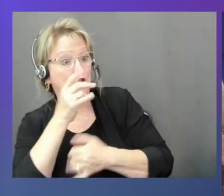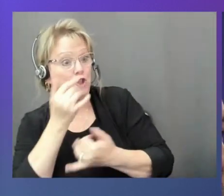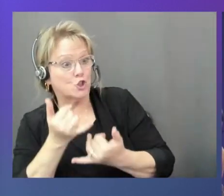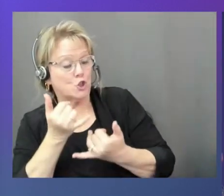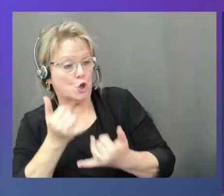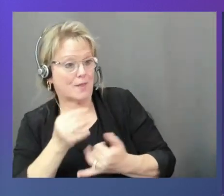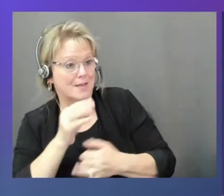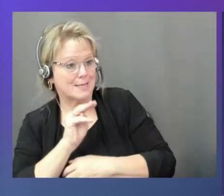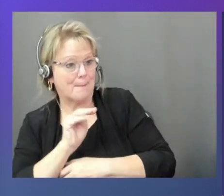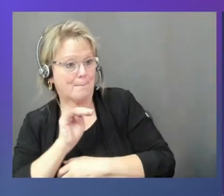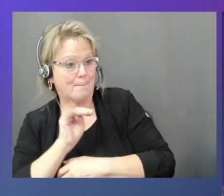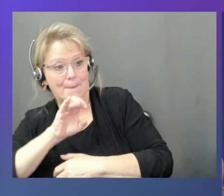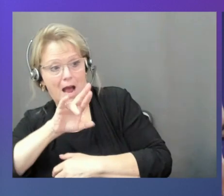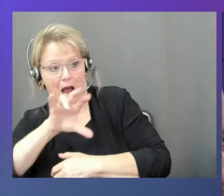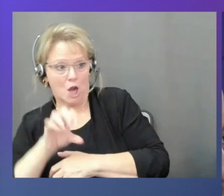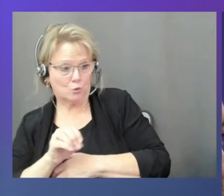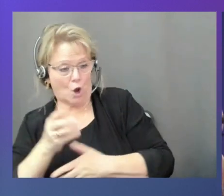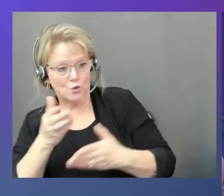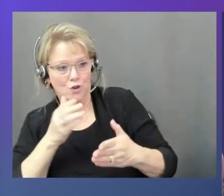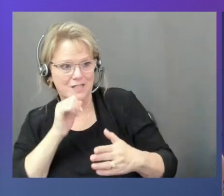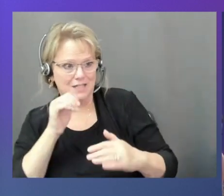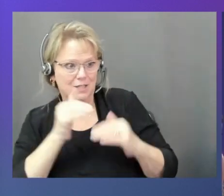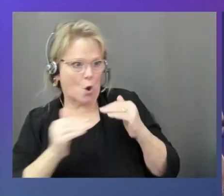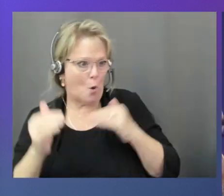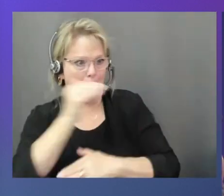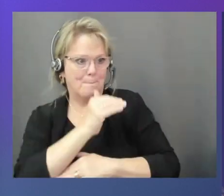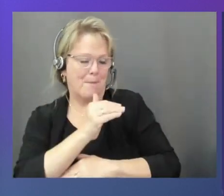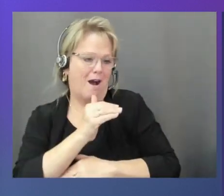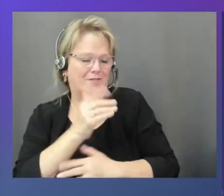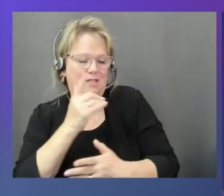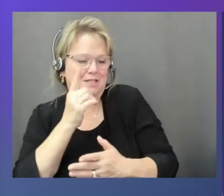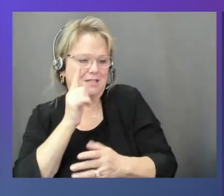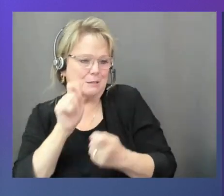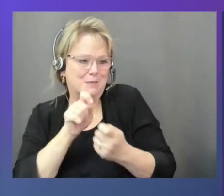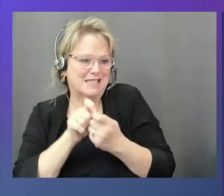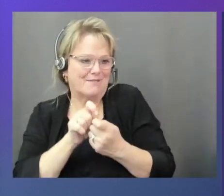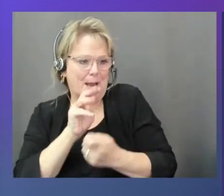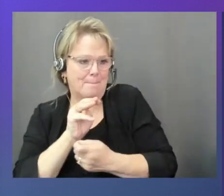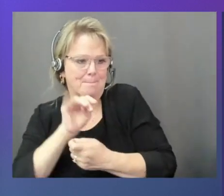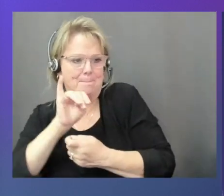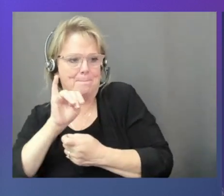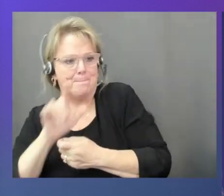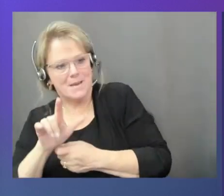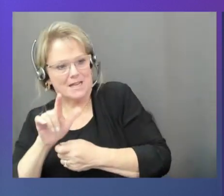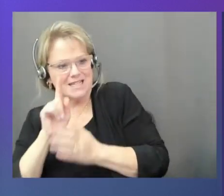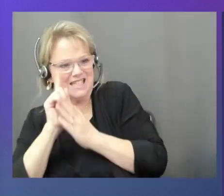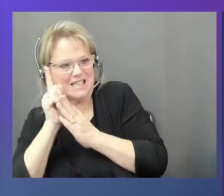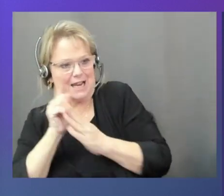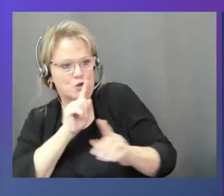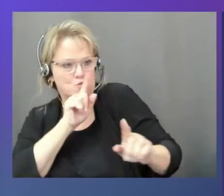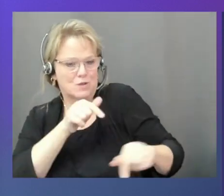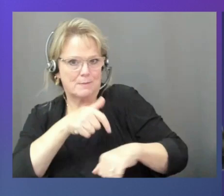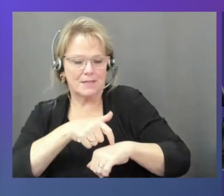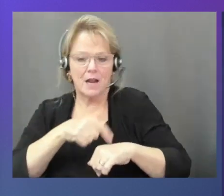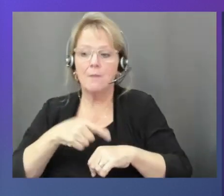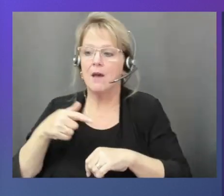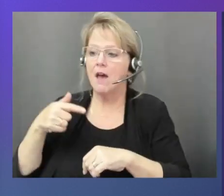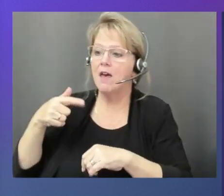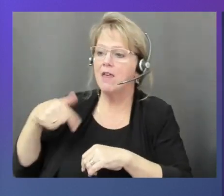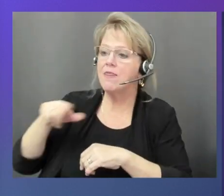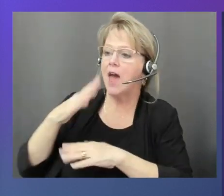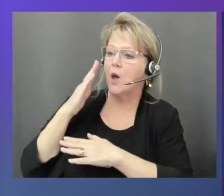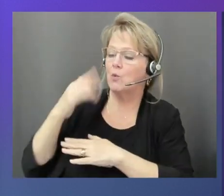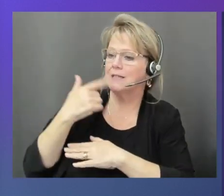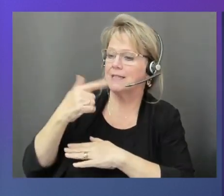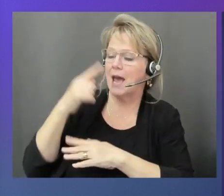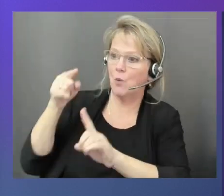doesn't go above a certain millisecond response time. They are going to say, we are aiming to do 100 sales per hour or something like